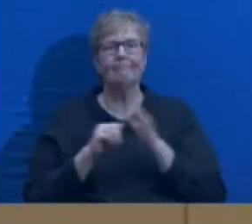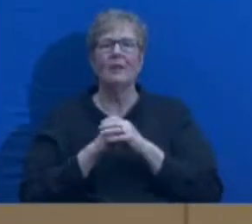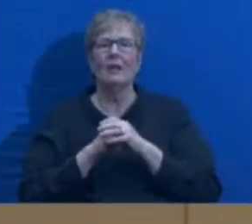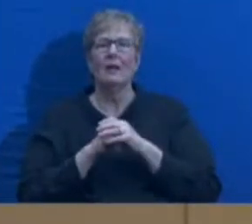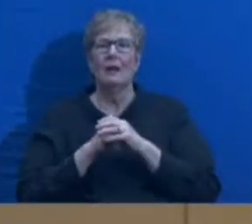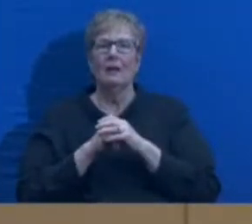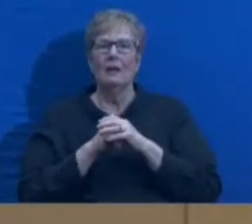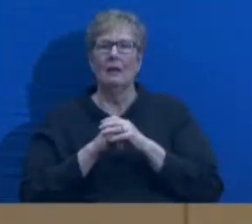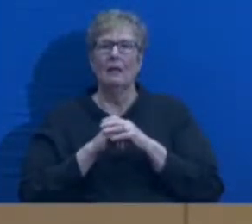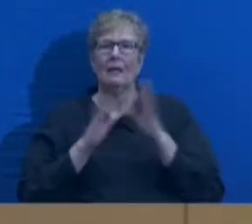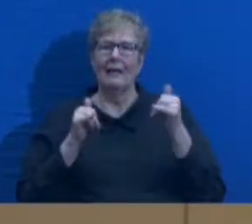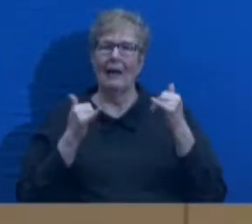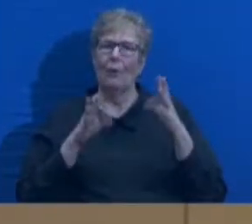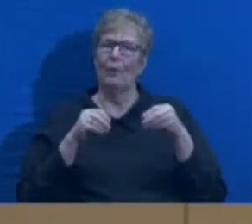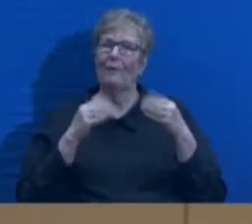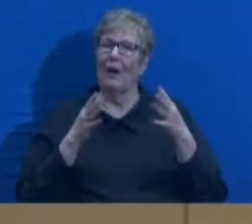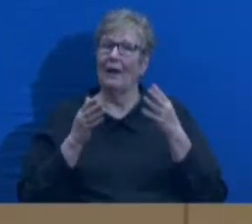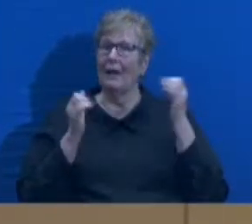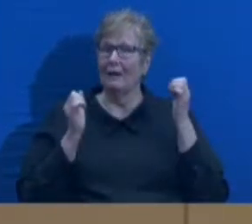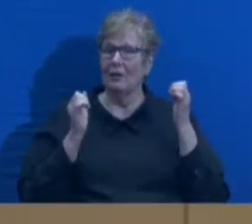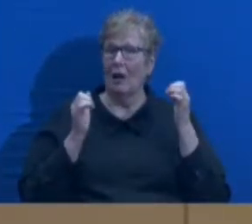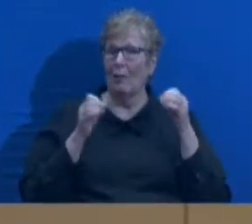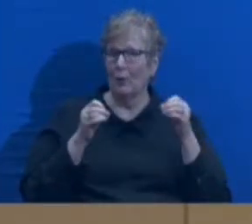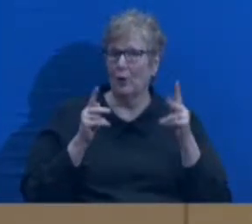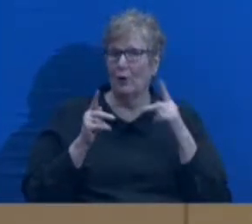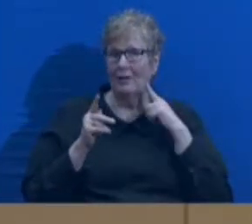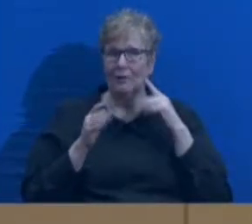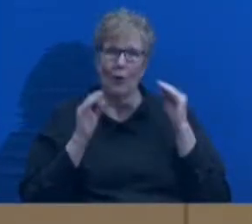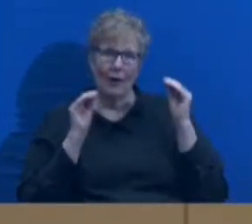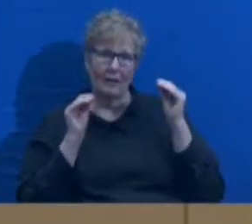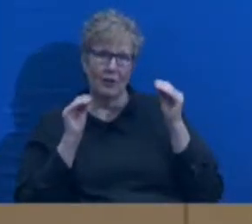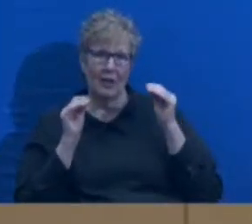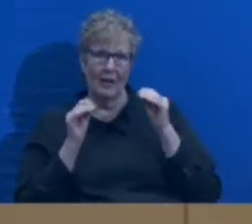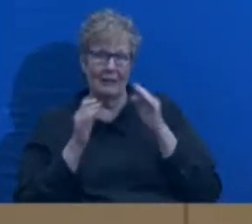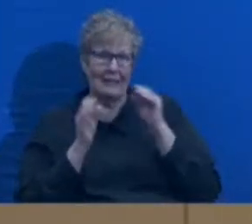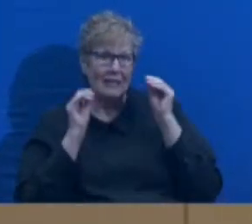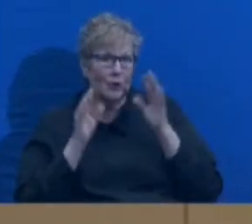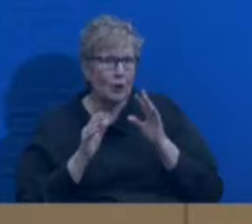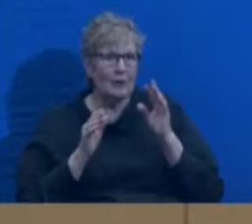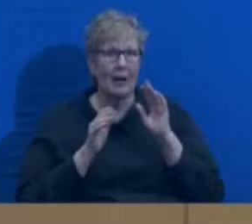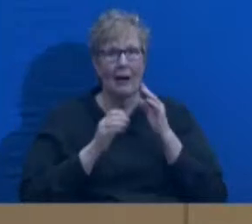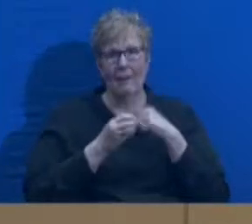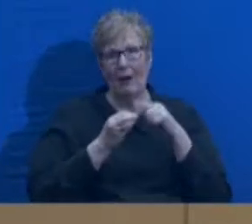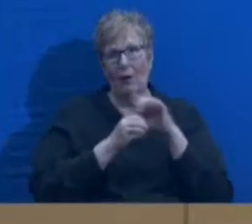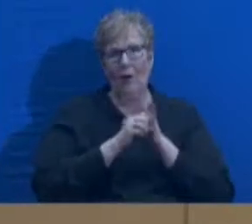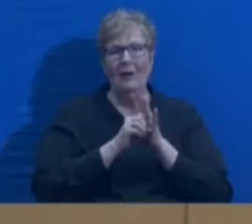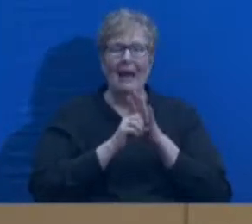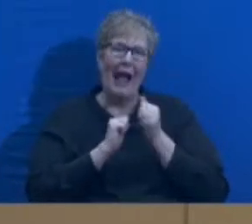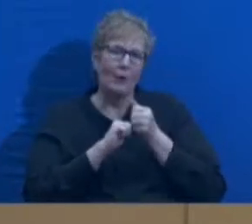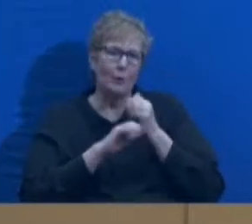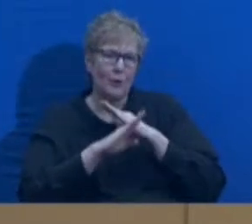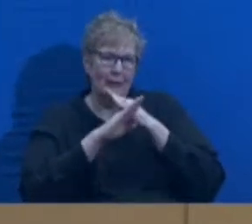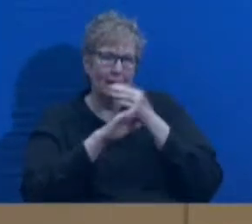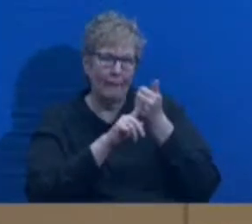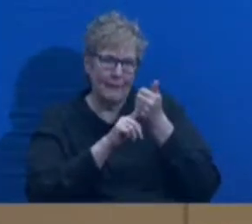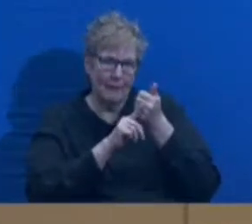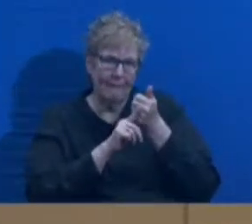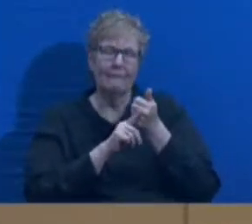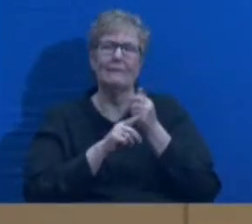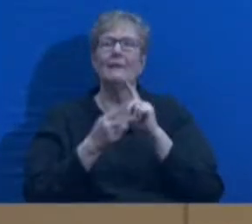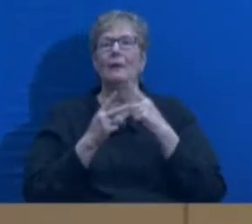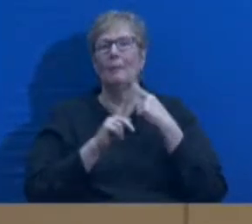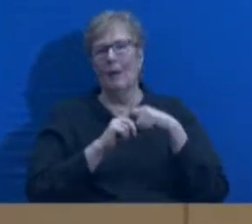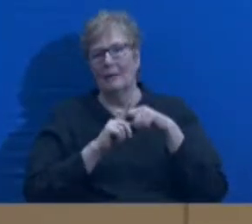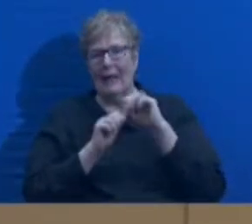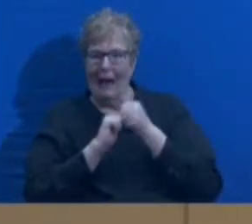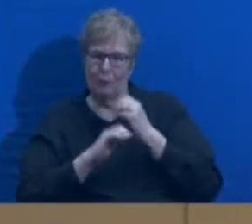We are providing opportunities to educate teachers and others on COVID and how best to protect themselves as well as the